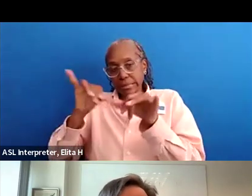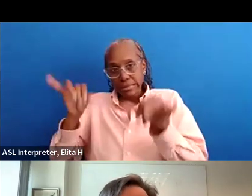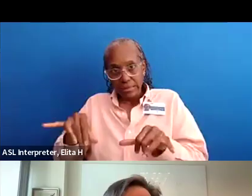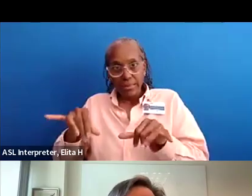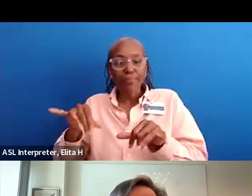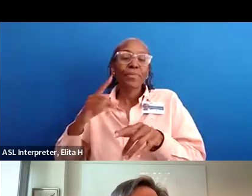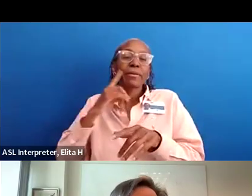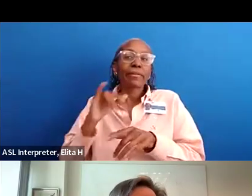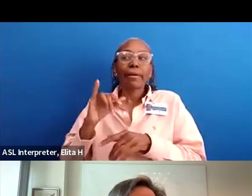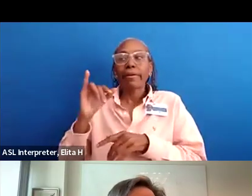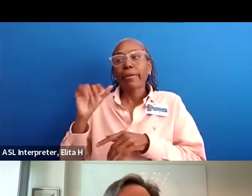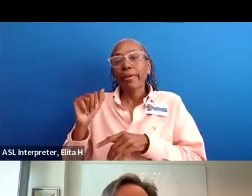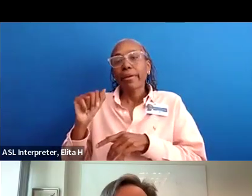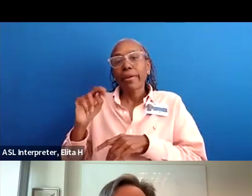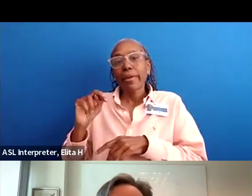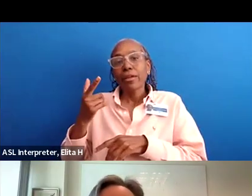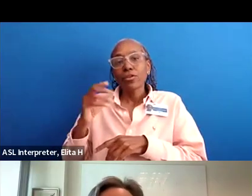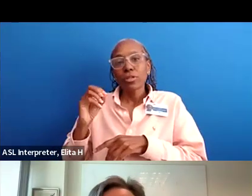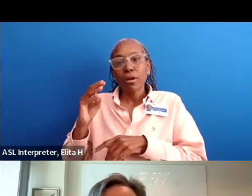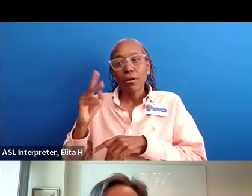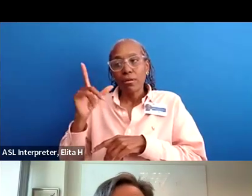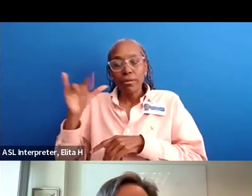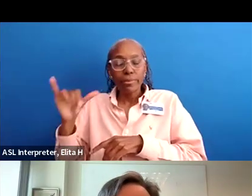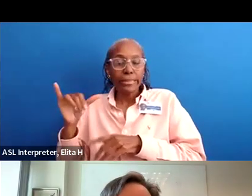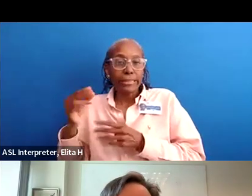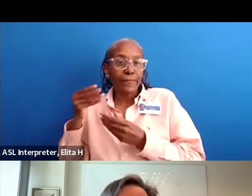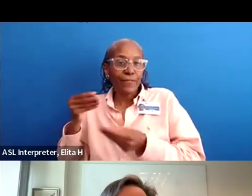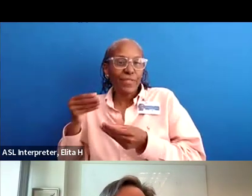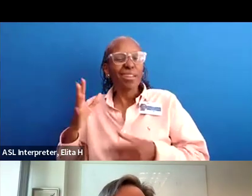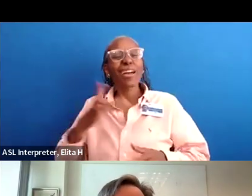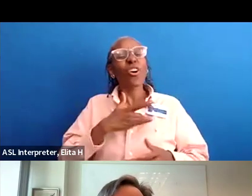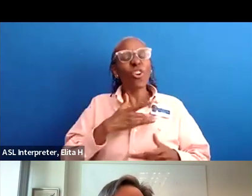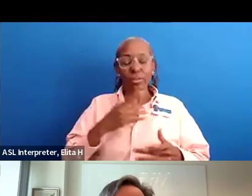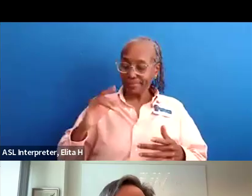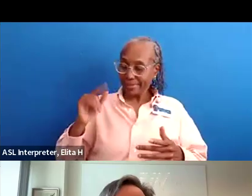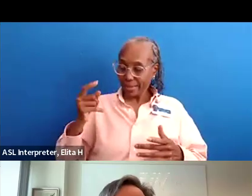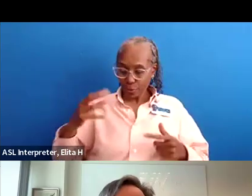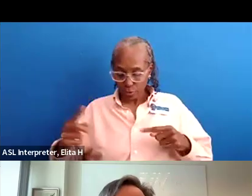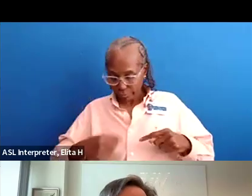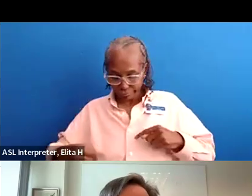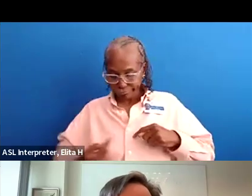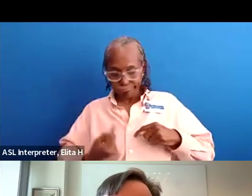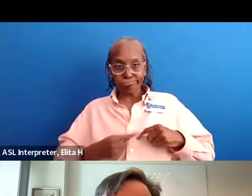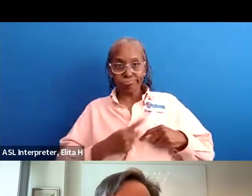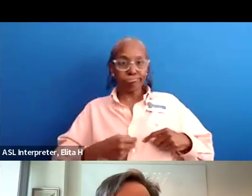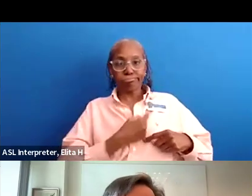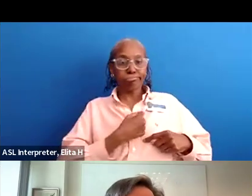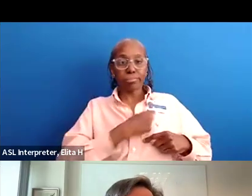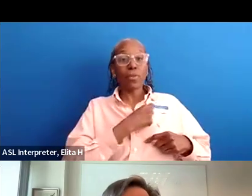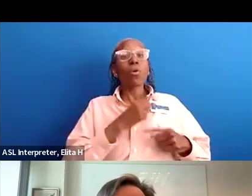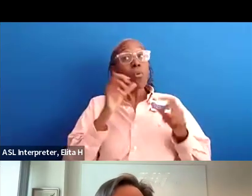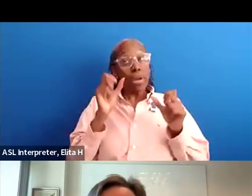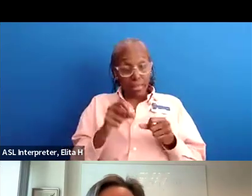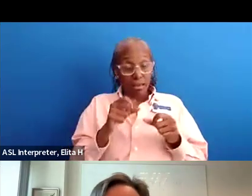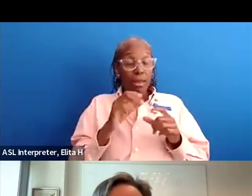sometimes performed for the heart, that a catheter can be thread from a large vein in